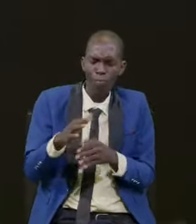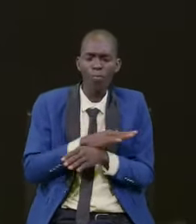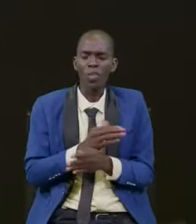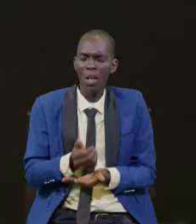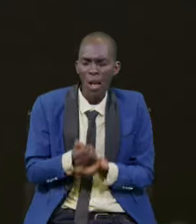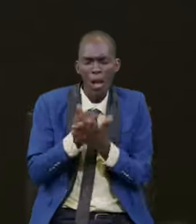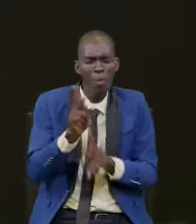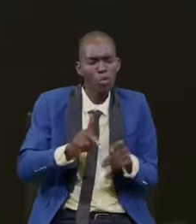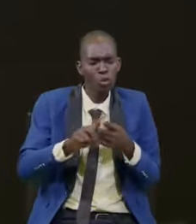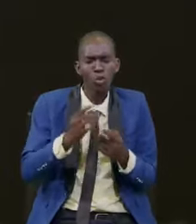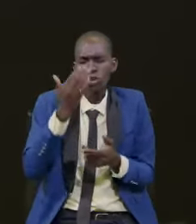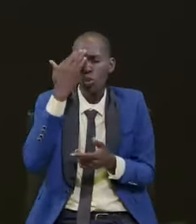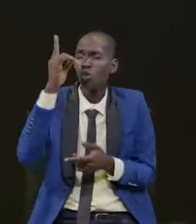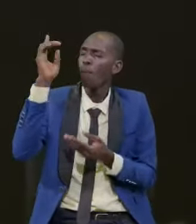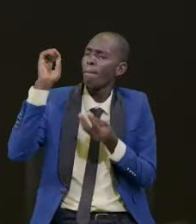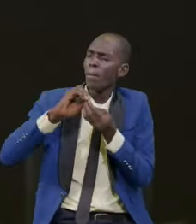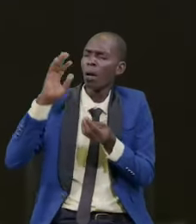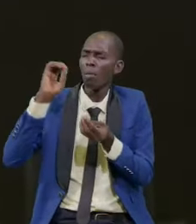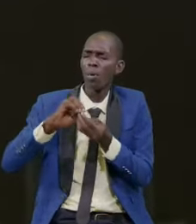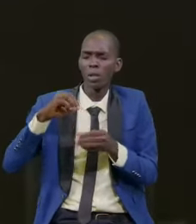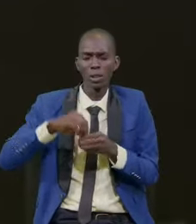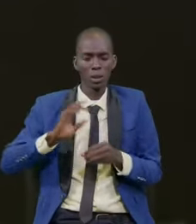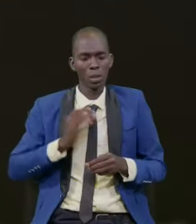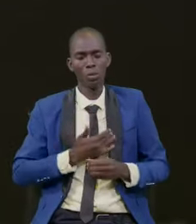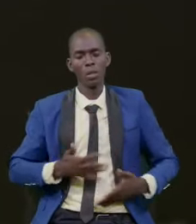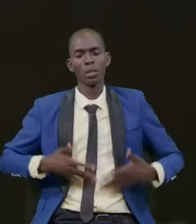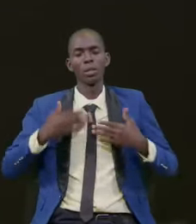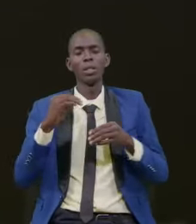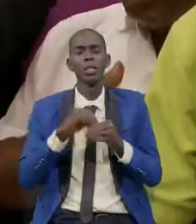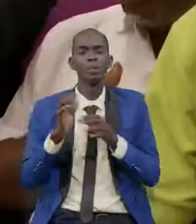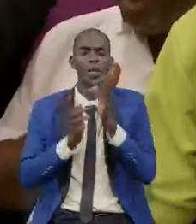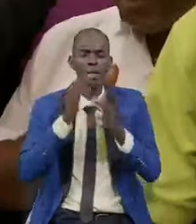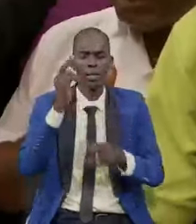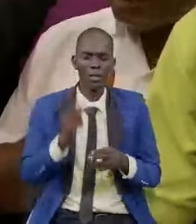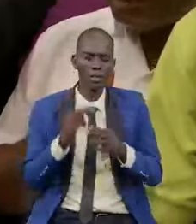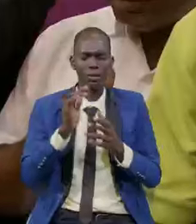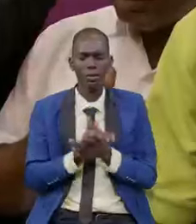more in their lives, in our lives, in our ministries, in Jesus' name.